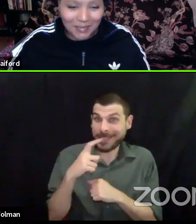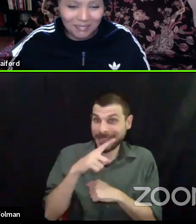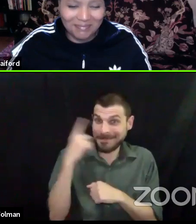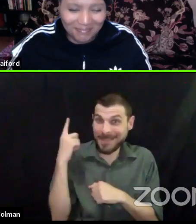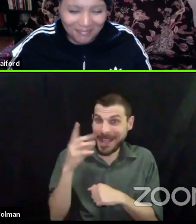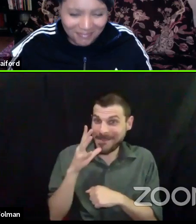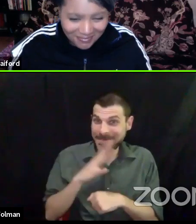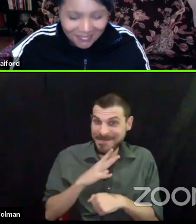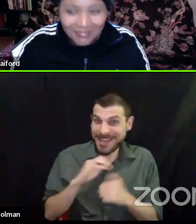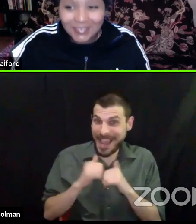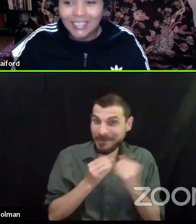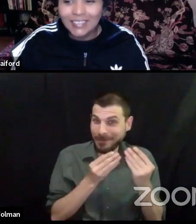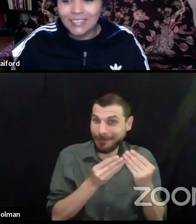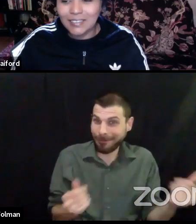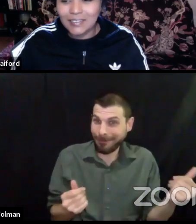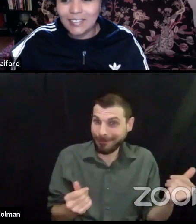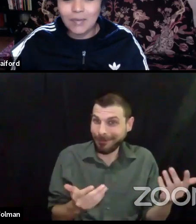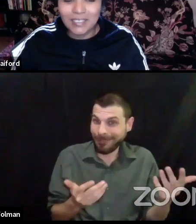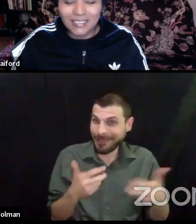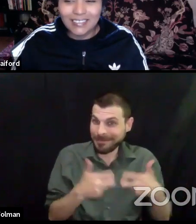racism. But